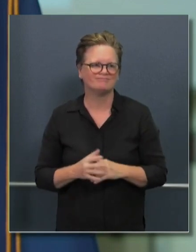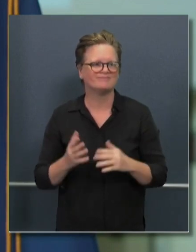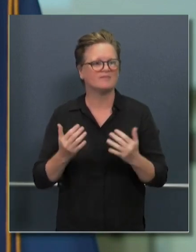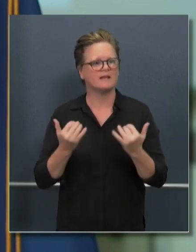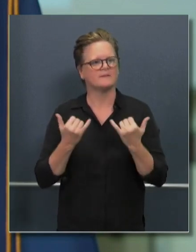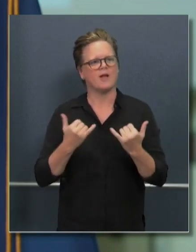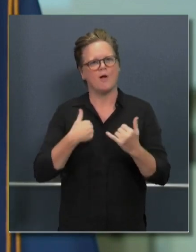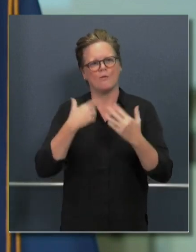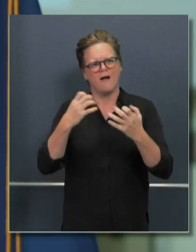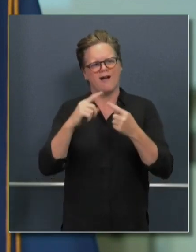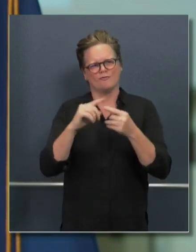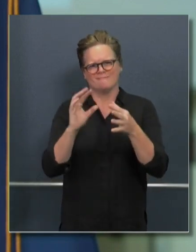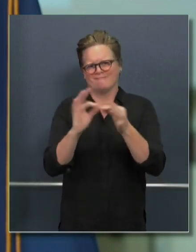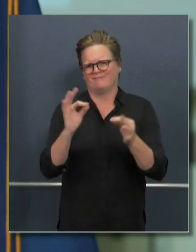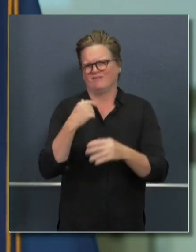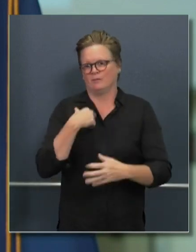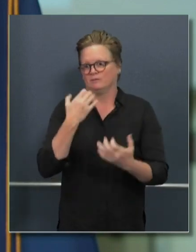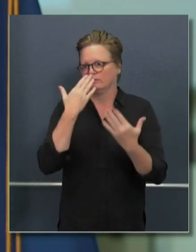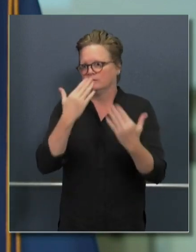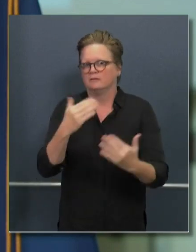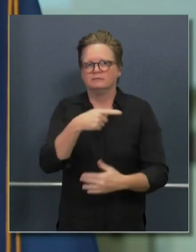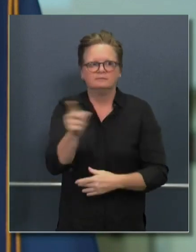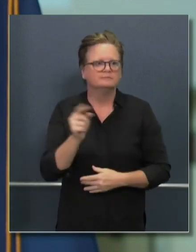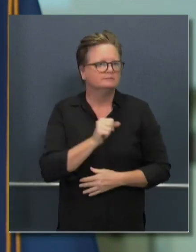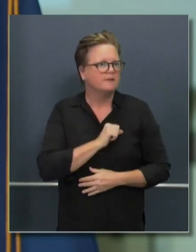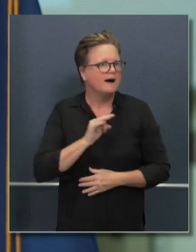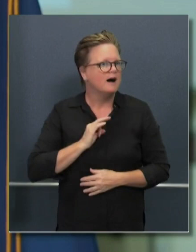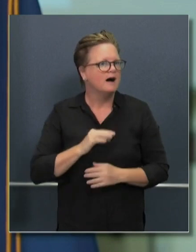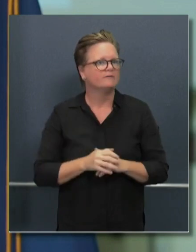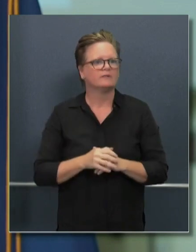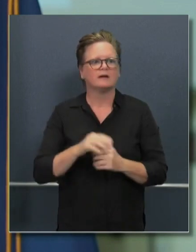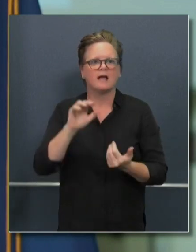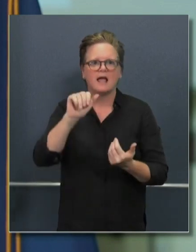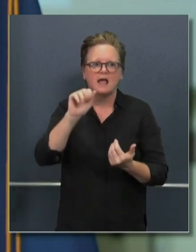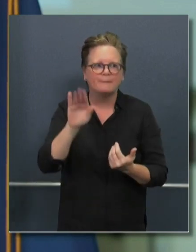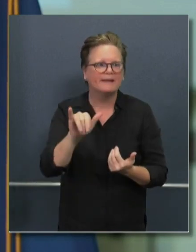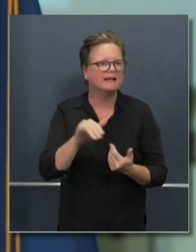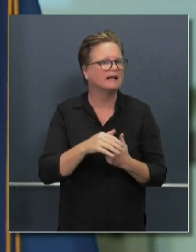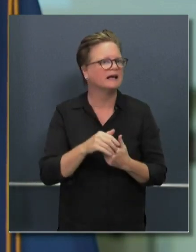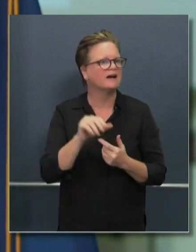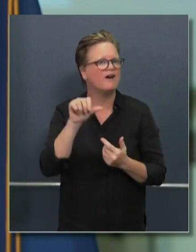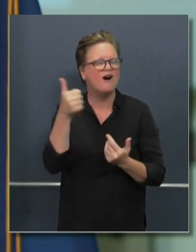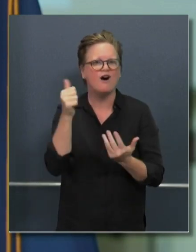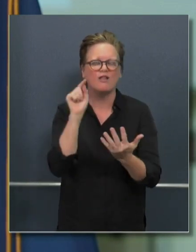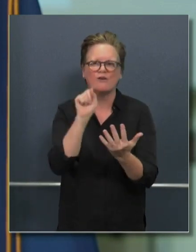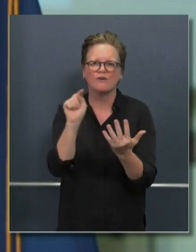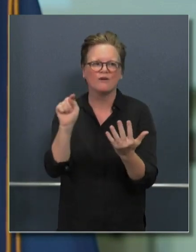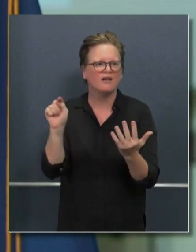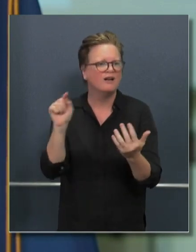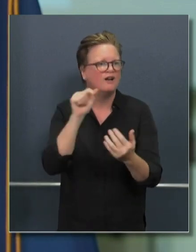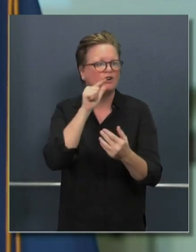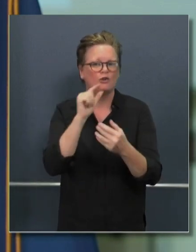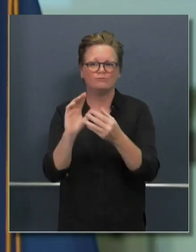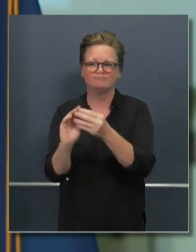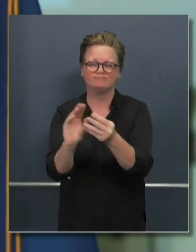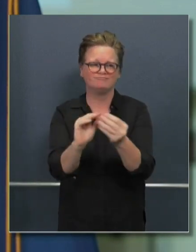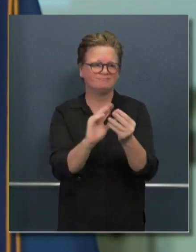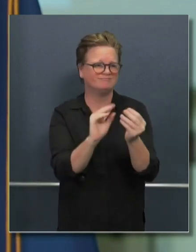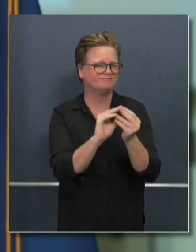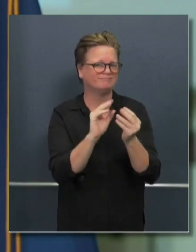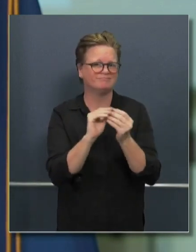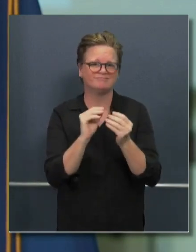that was lost in all of these press conferences and perhaps over the last 90 days